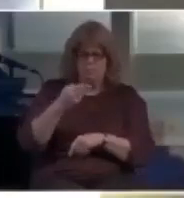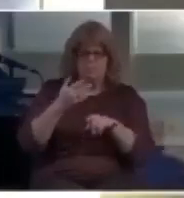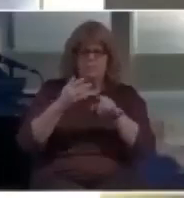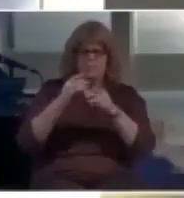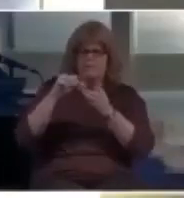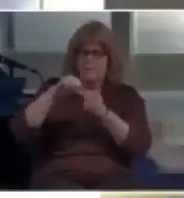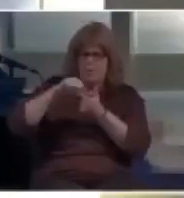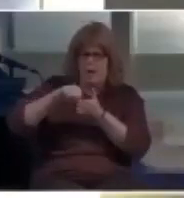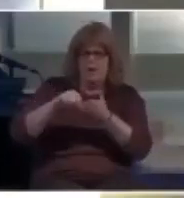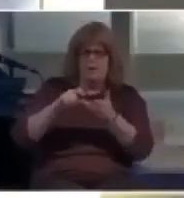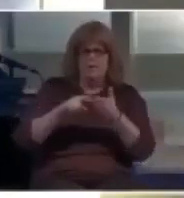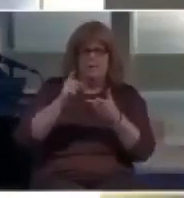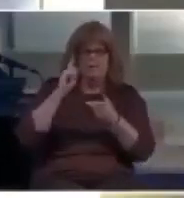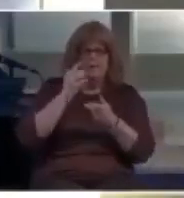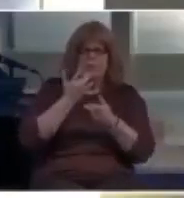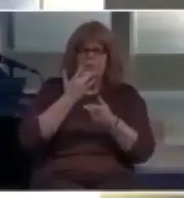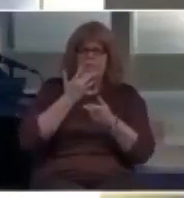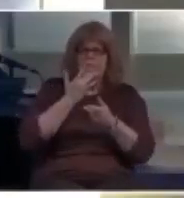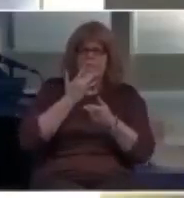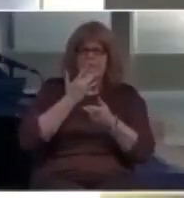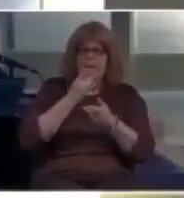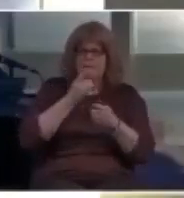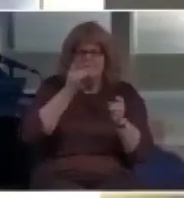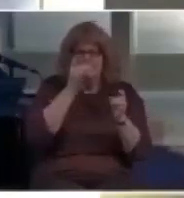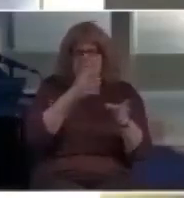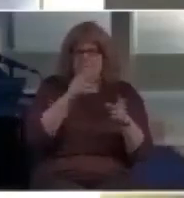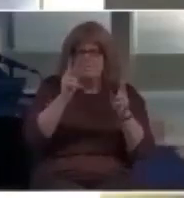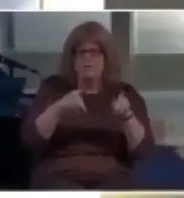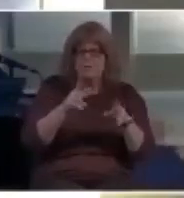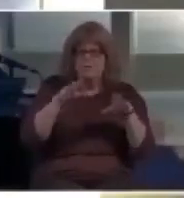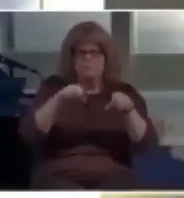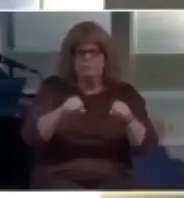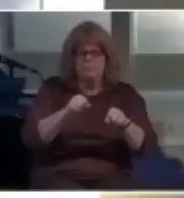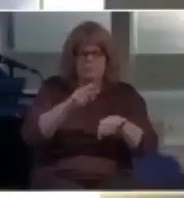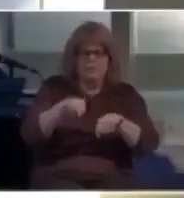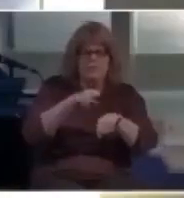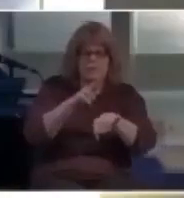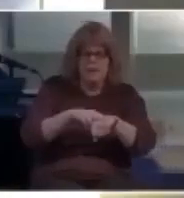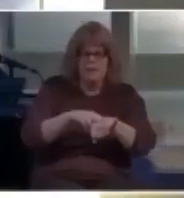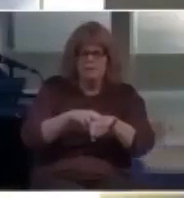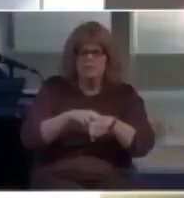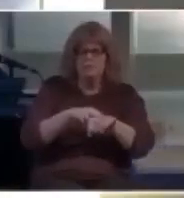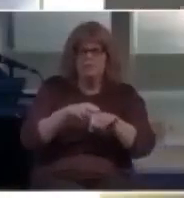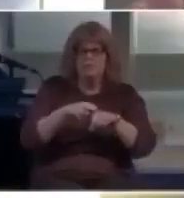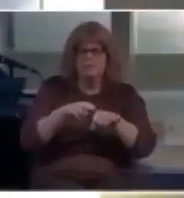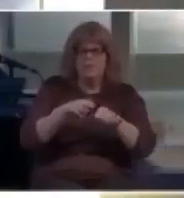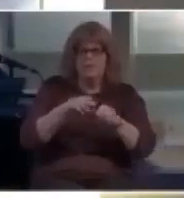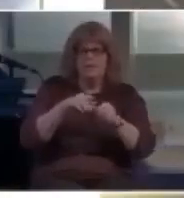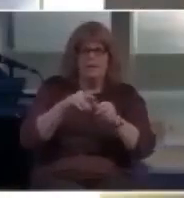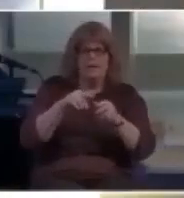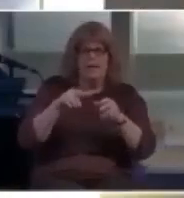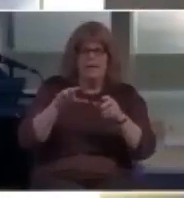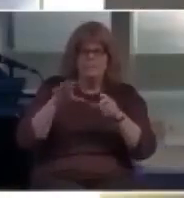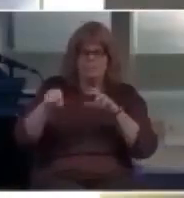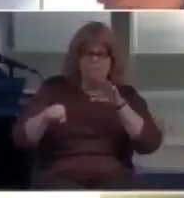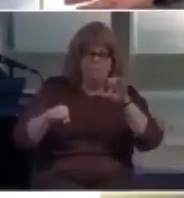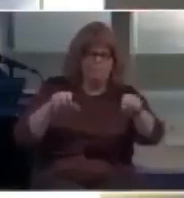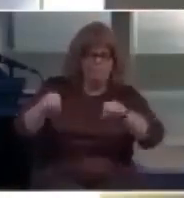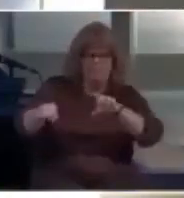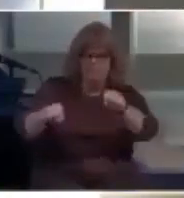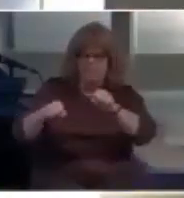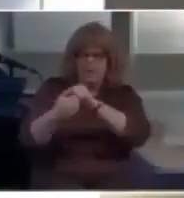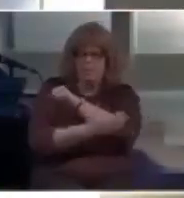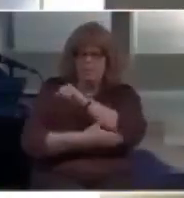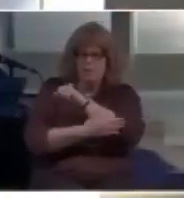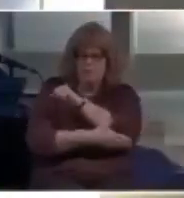your favorite despot in history who took over an entire nation and absorbed other countries and other